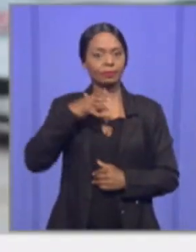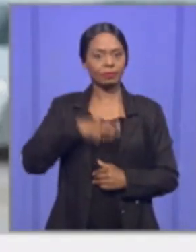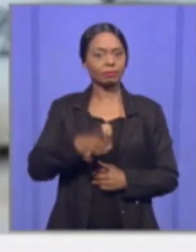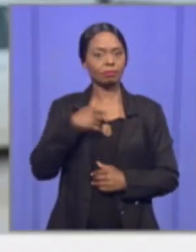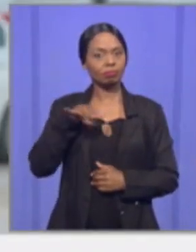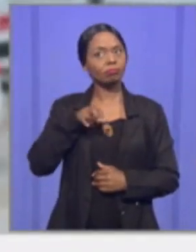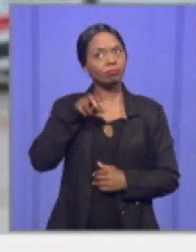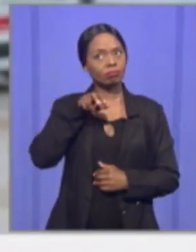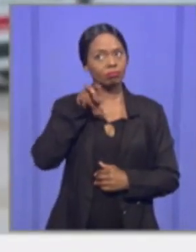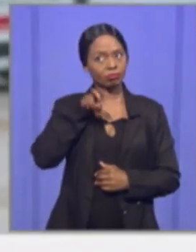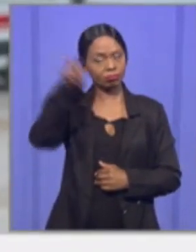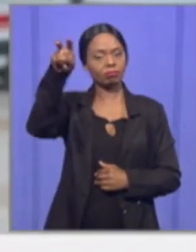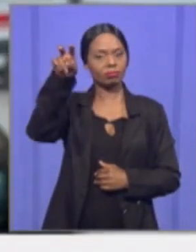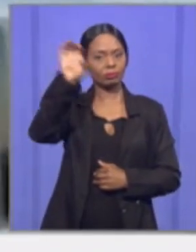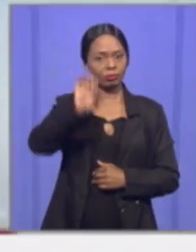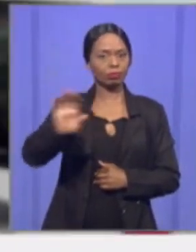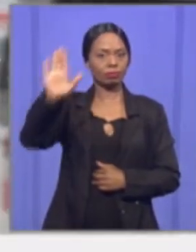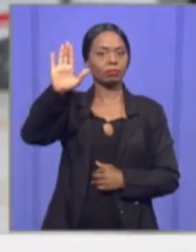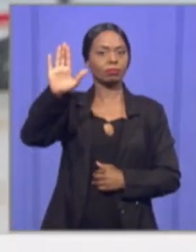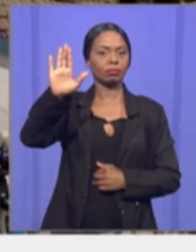Europe. Why?